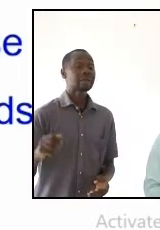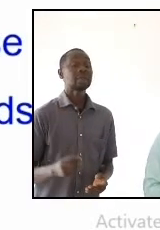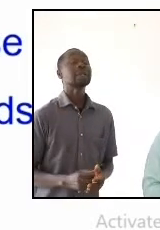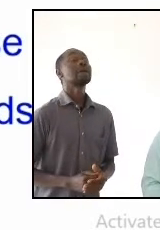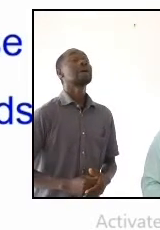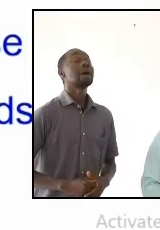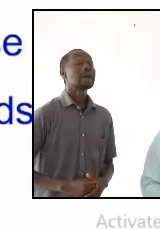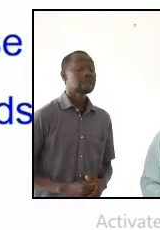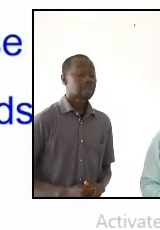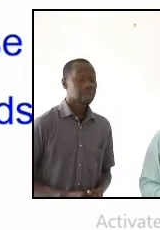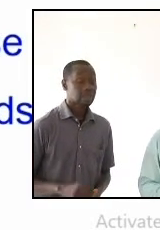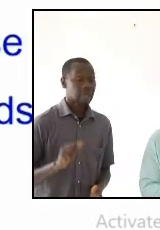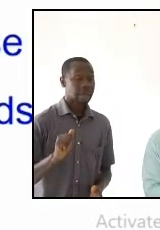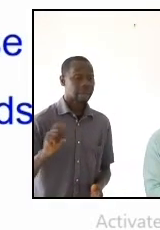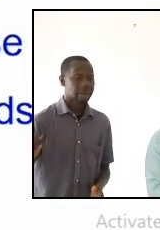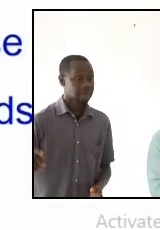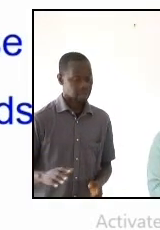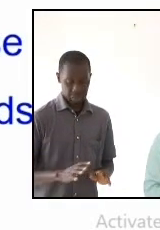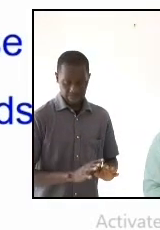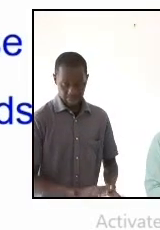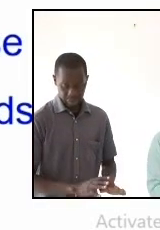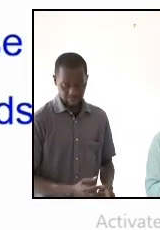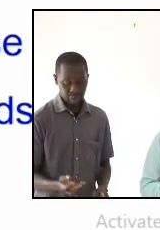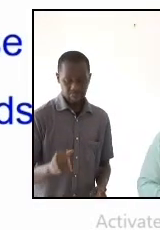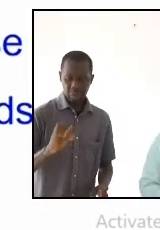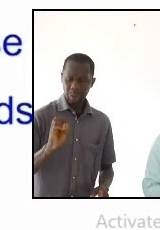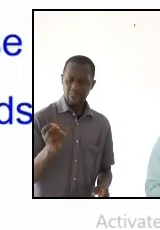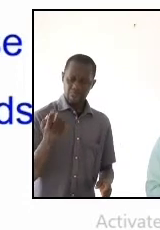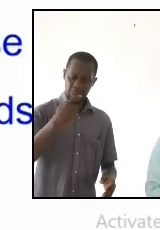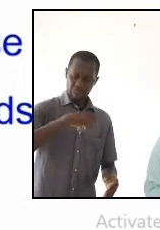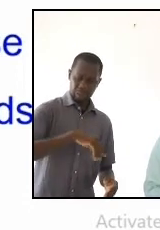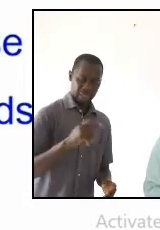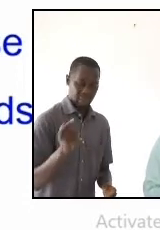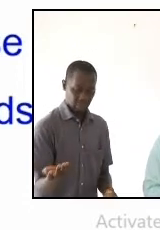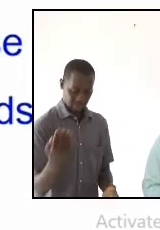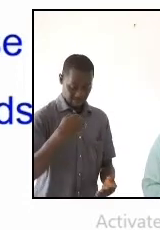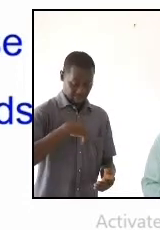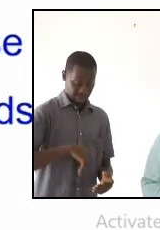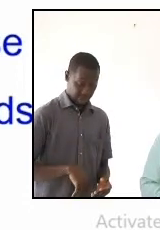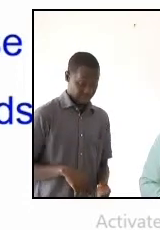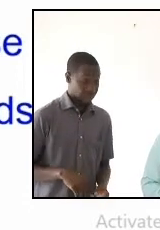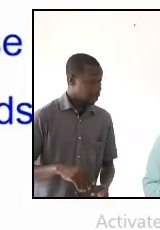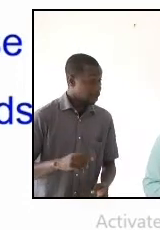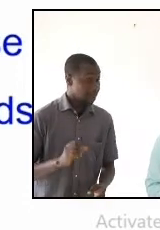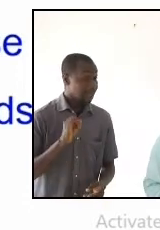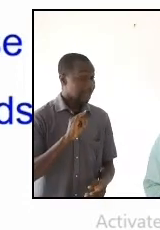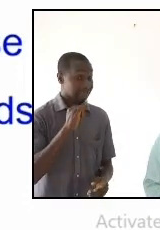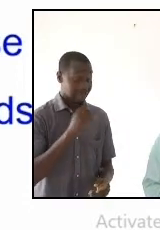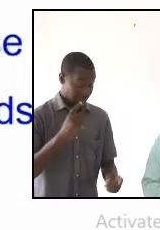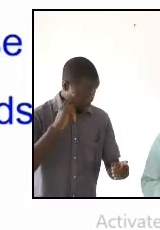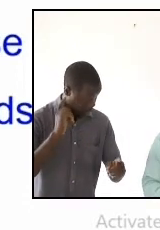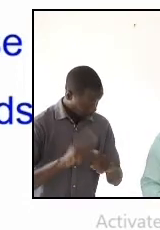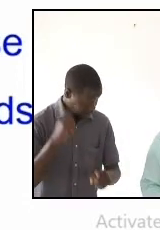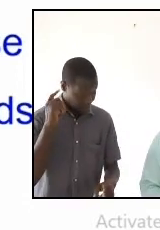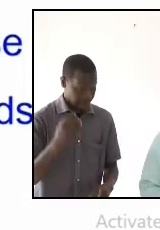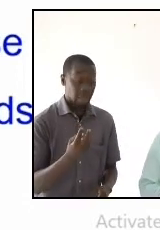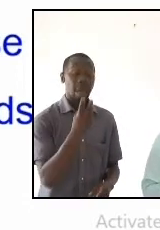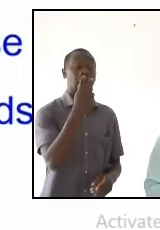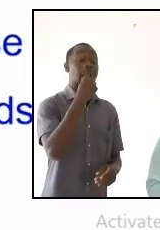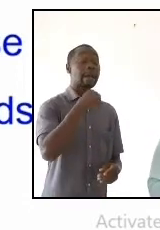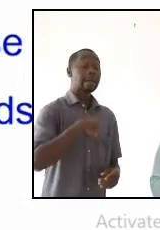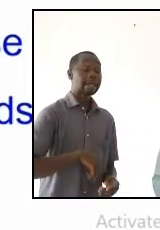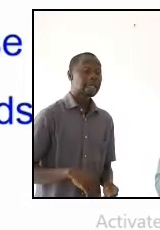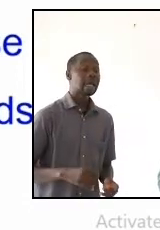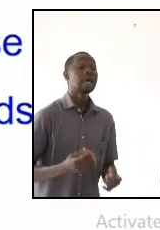respiration. So it doesn't wait for the oxygen and the glucose to come. So it is doing a shortcut. And in this case, a